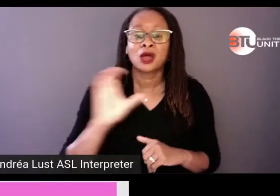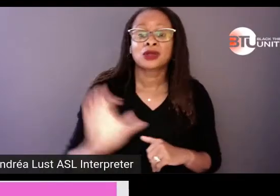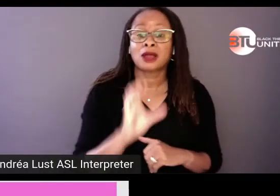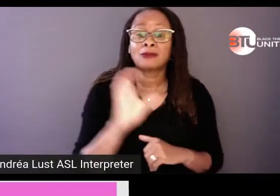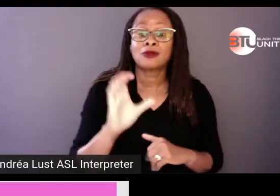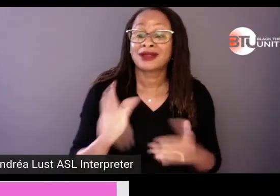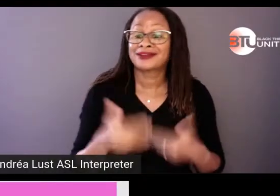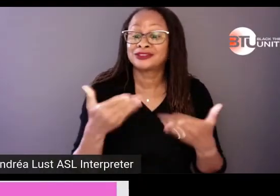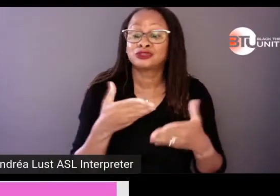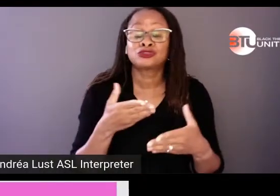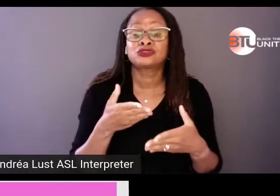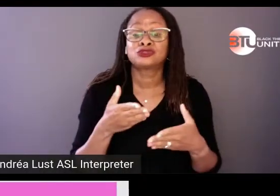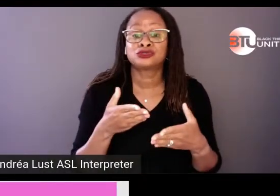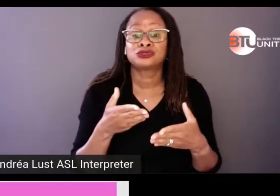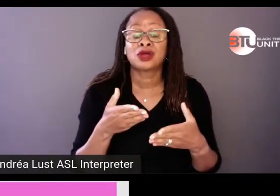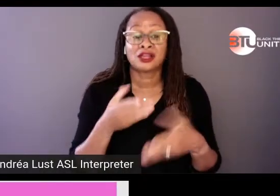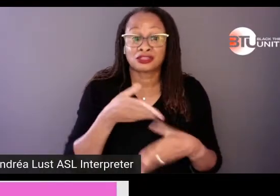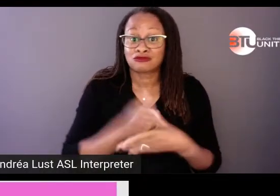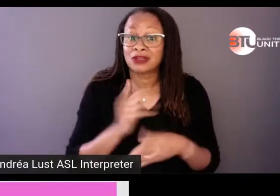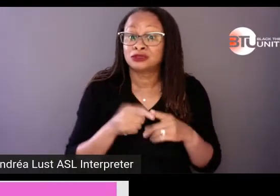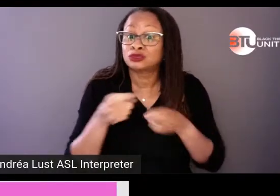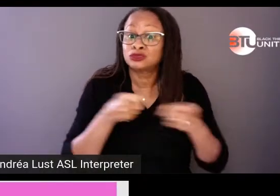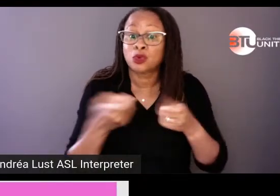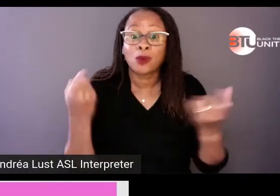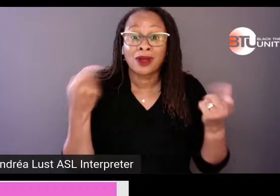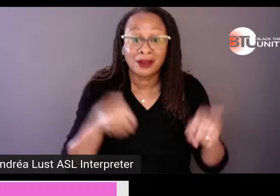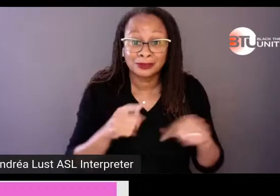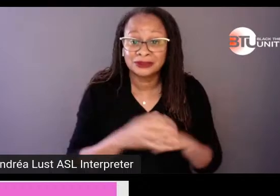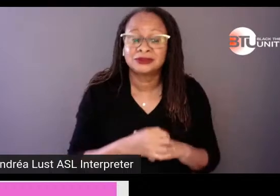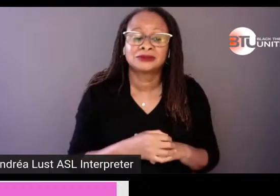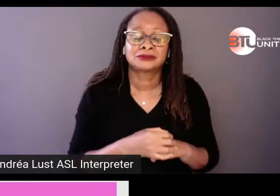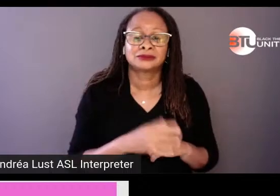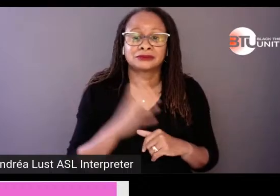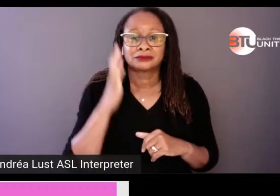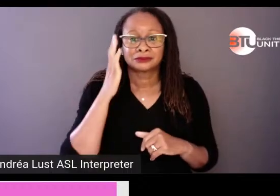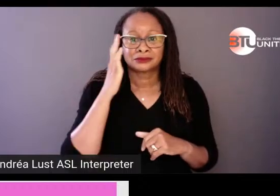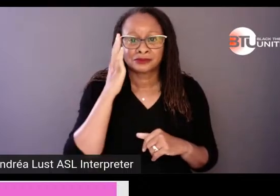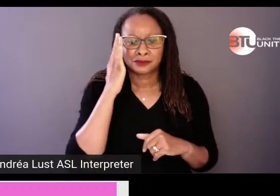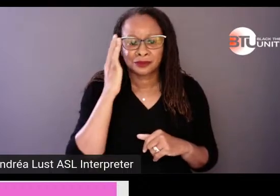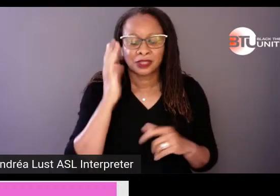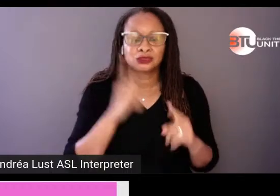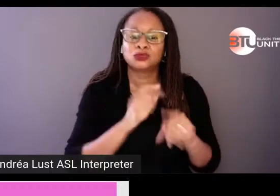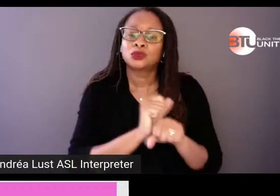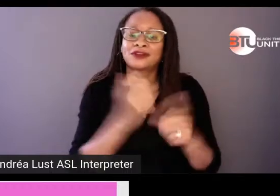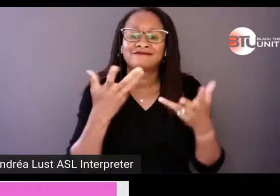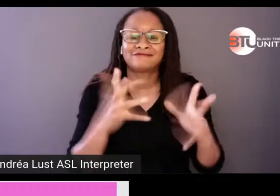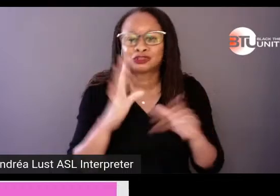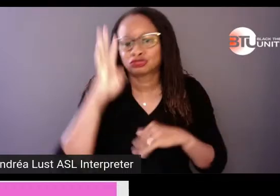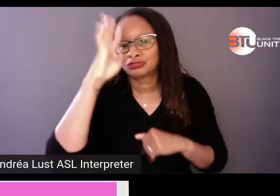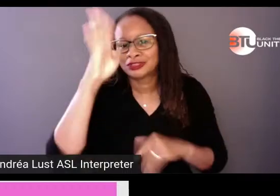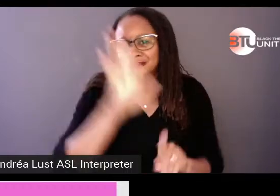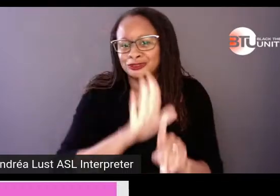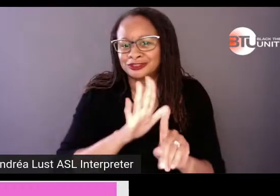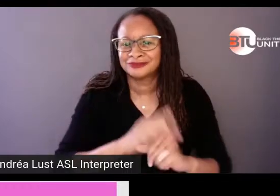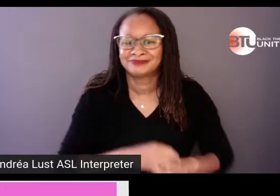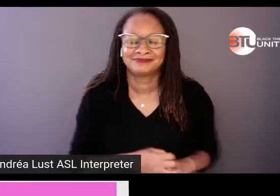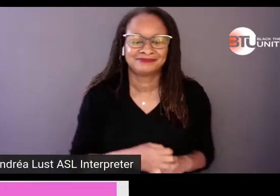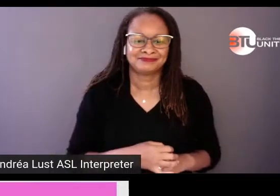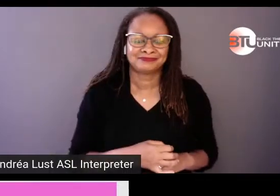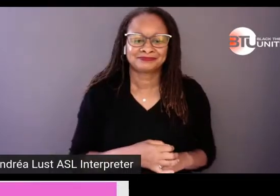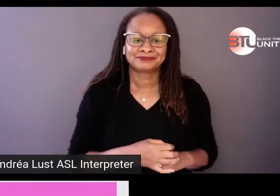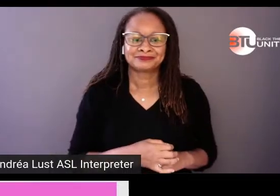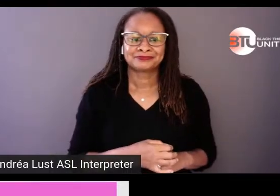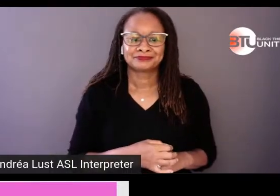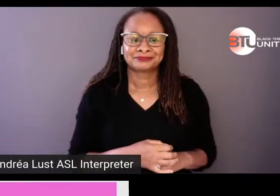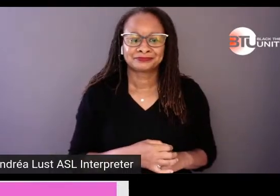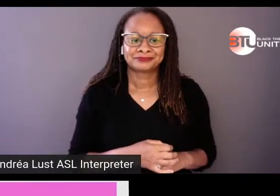the right to control what happens to that work that you created, that play, that film.